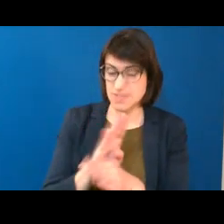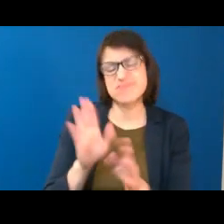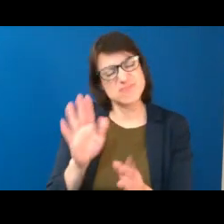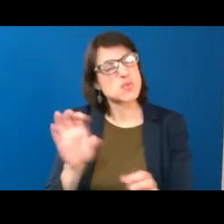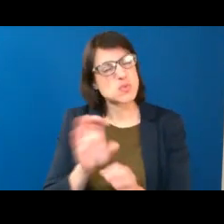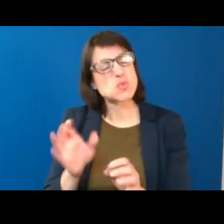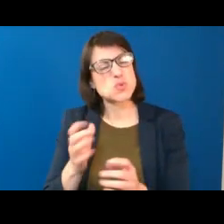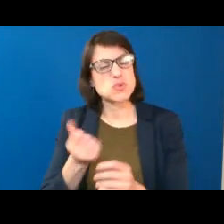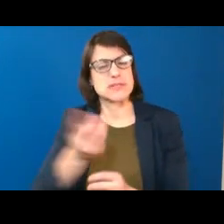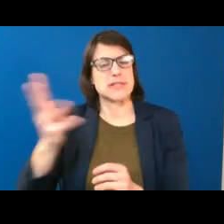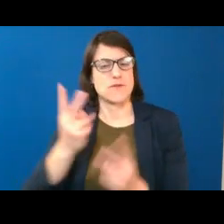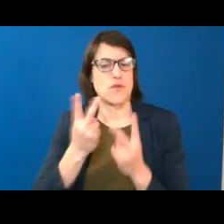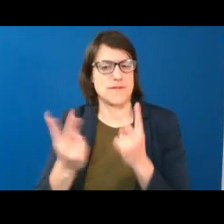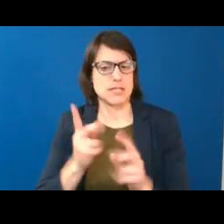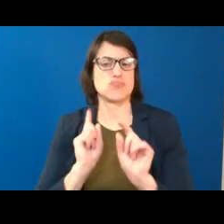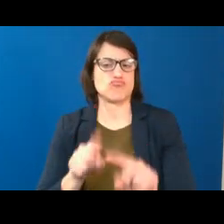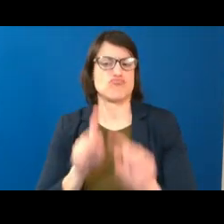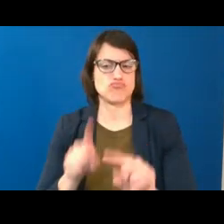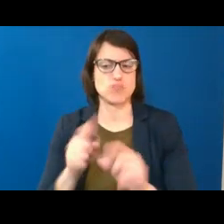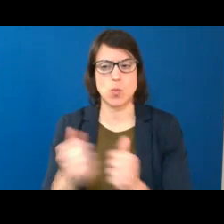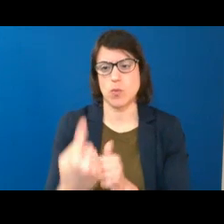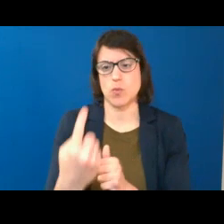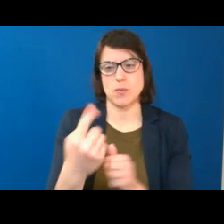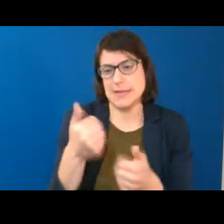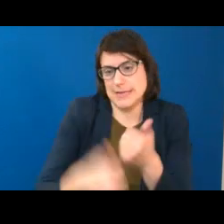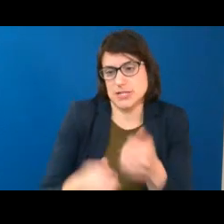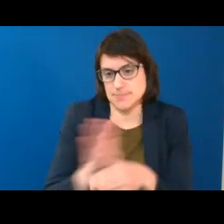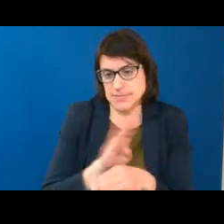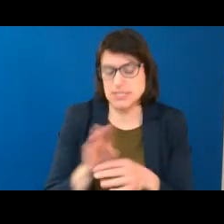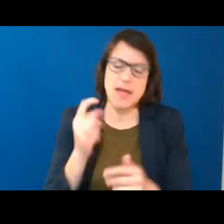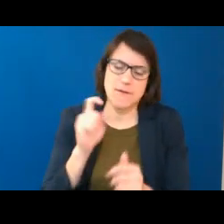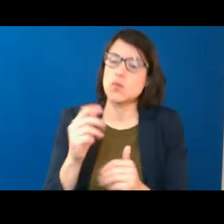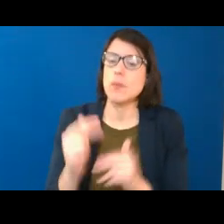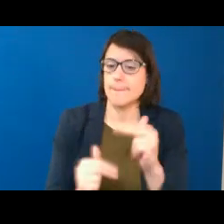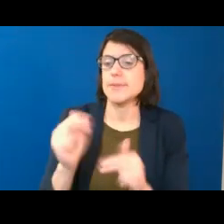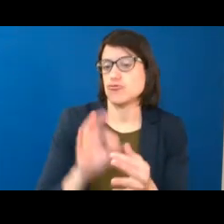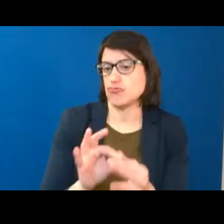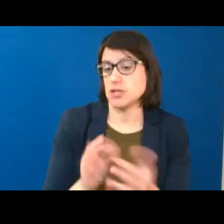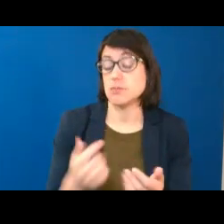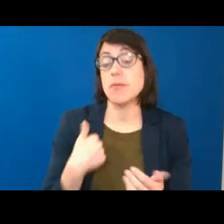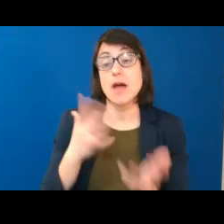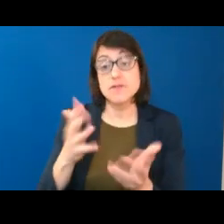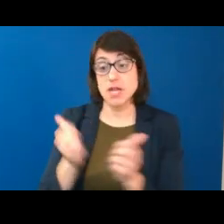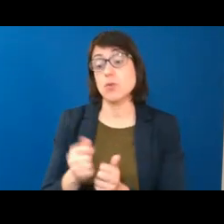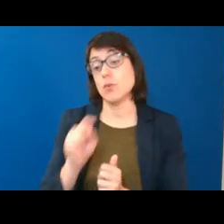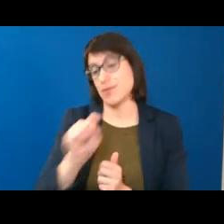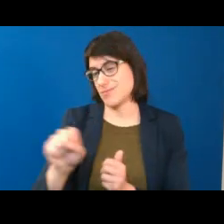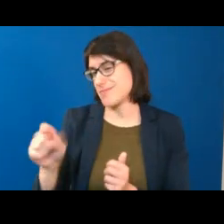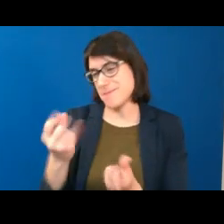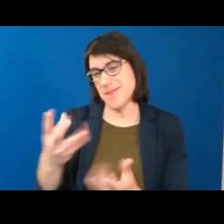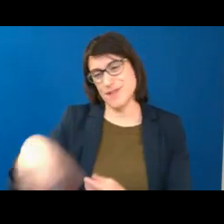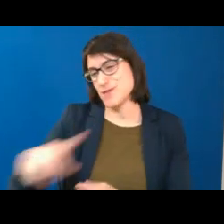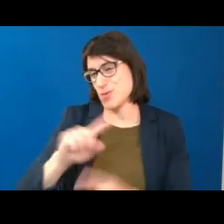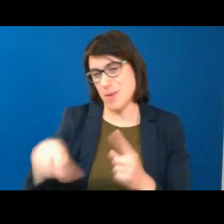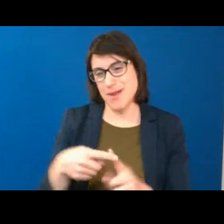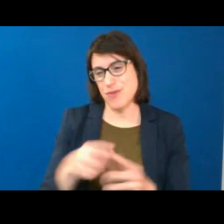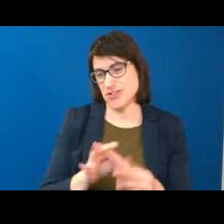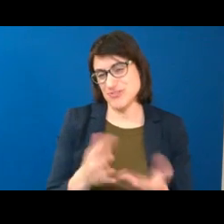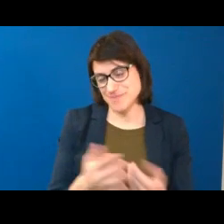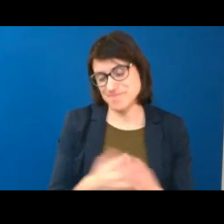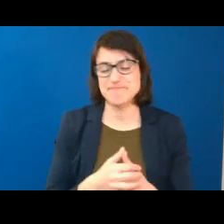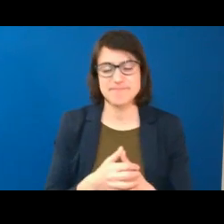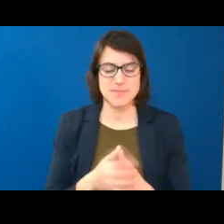a relationship with the business, because as I've talked to many of you about this, like it is all about the relationship. So the first day we'll